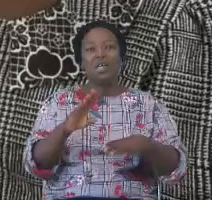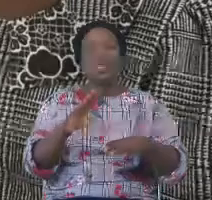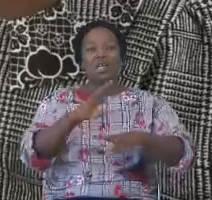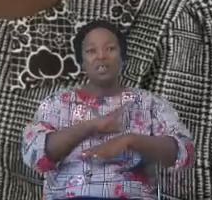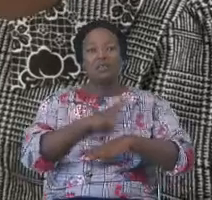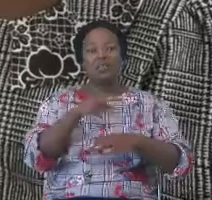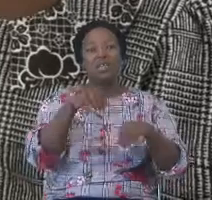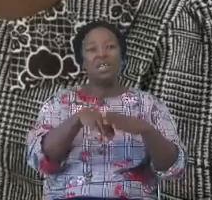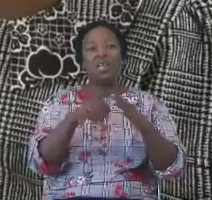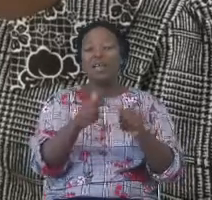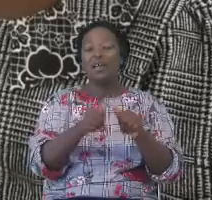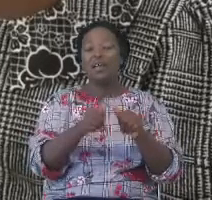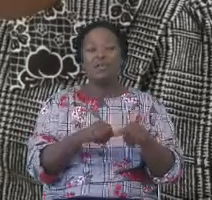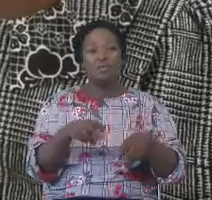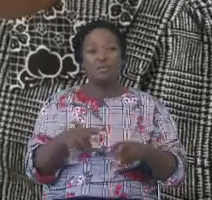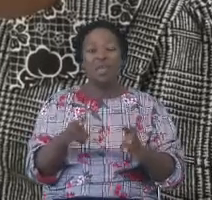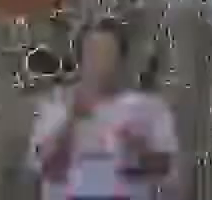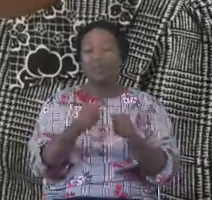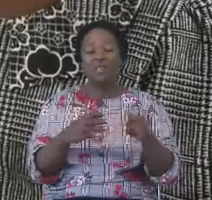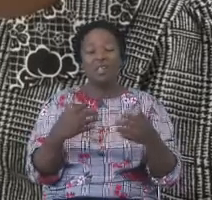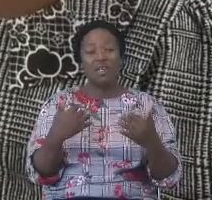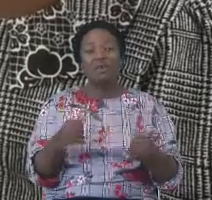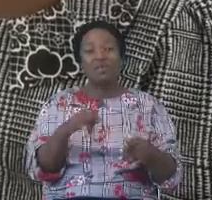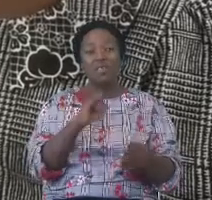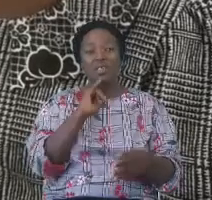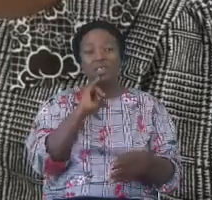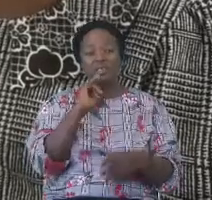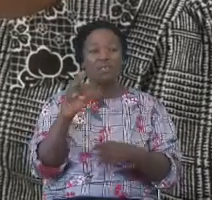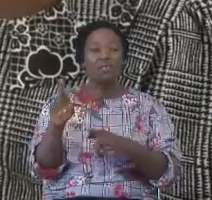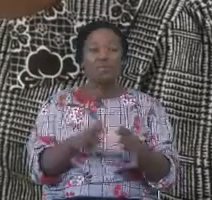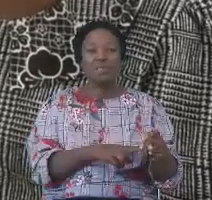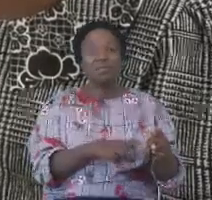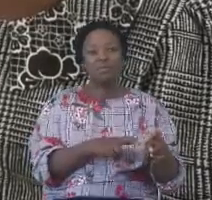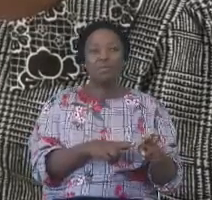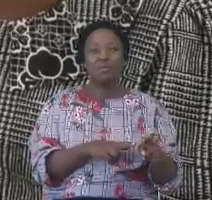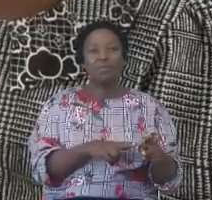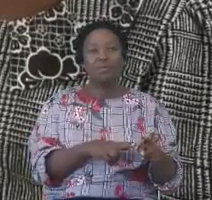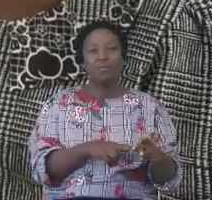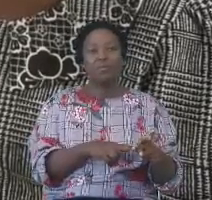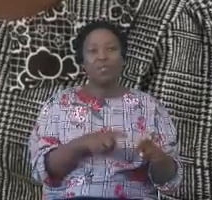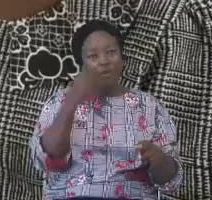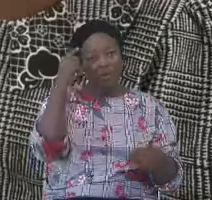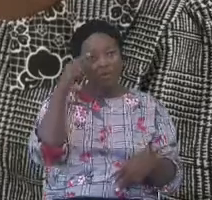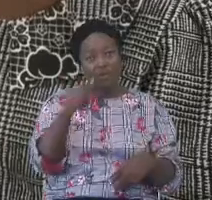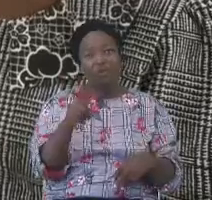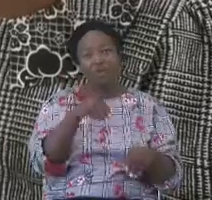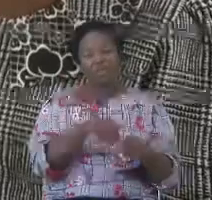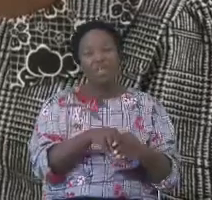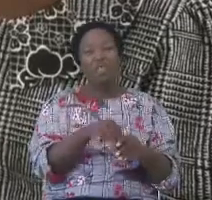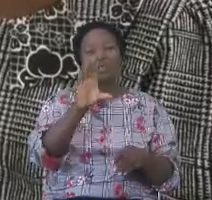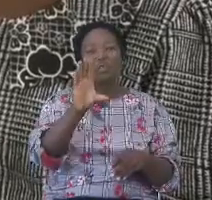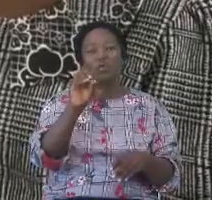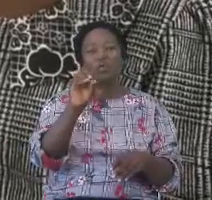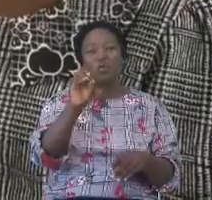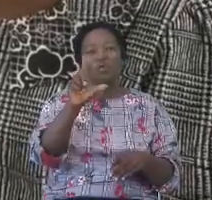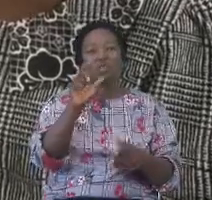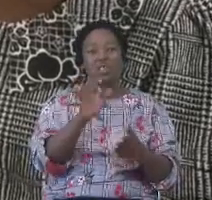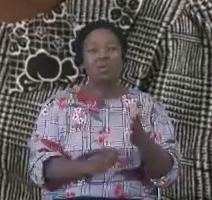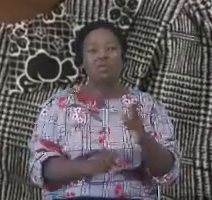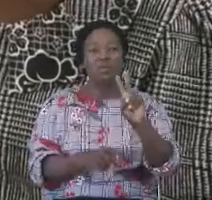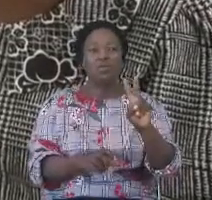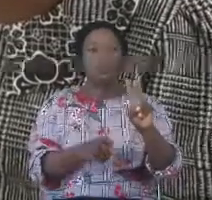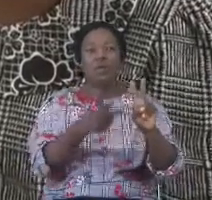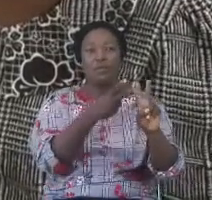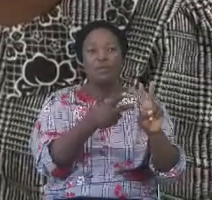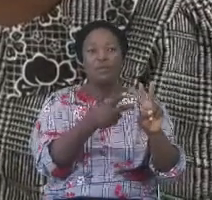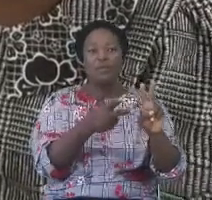god satisfaction in every way everything is now available for you look at